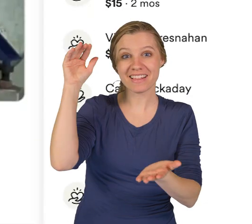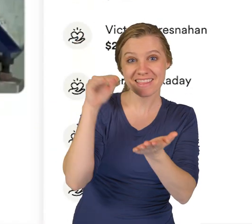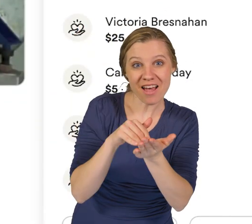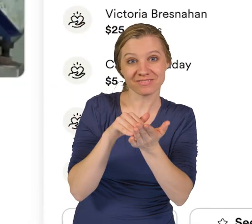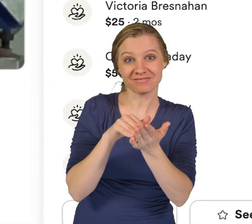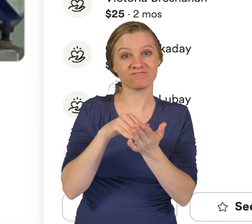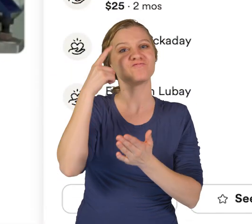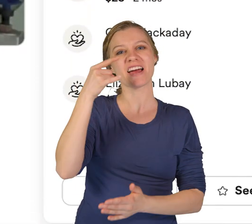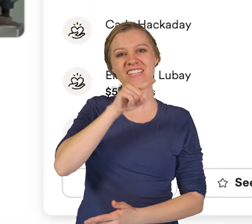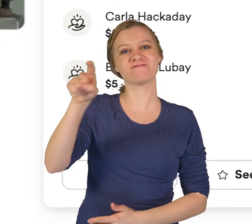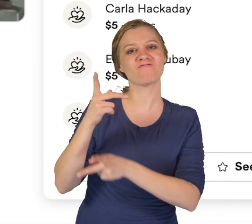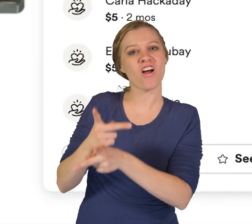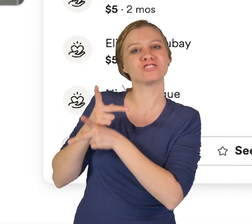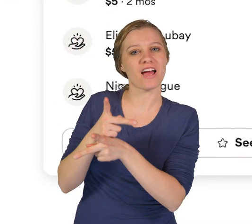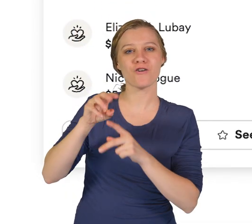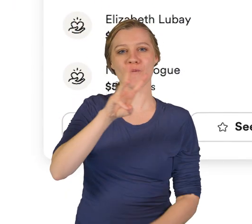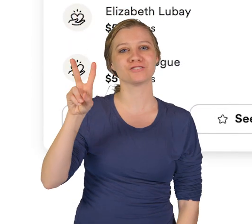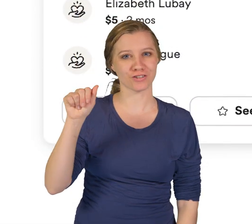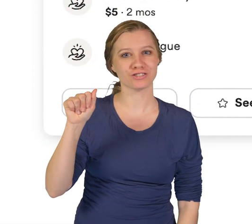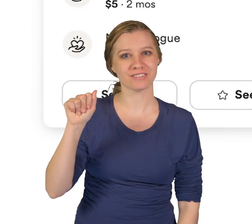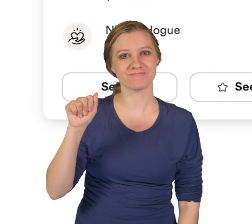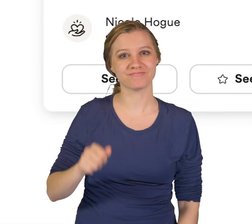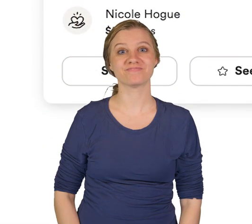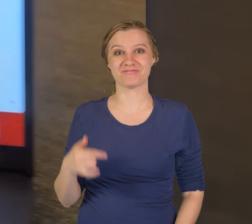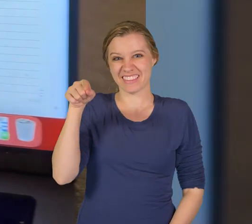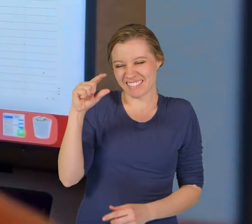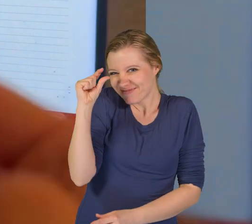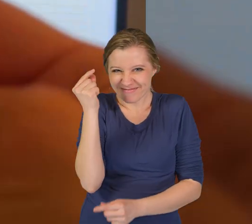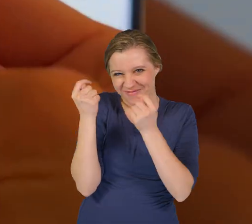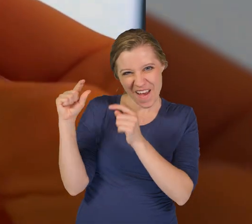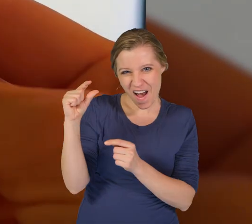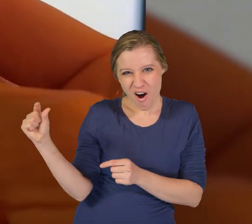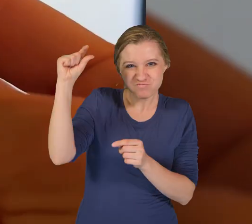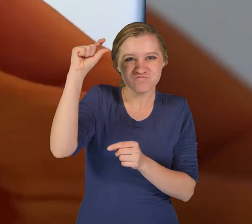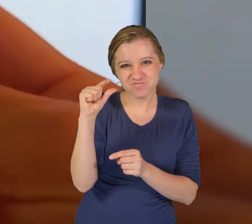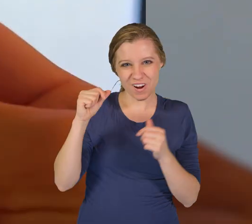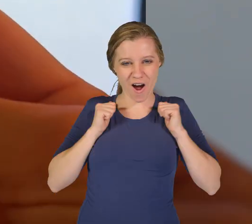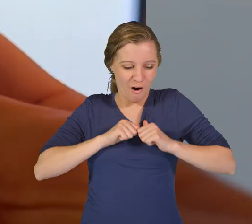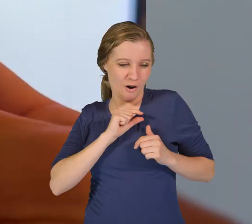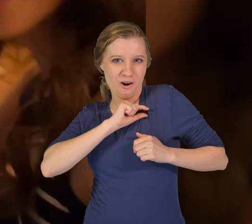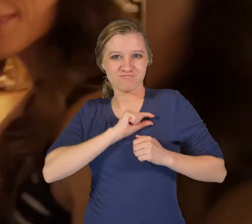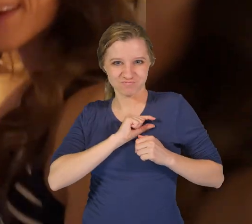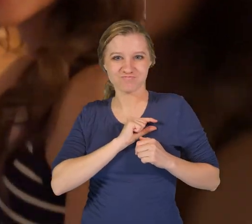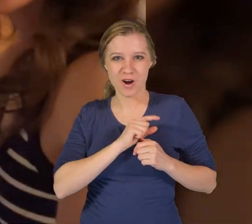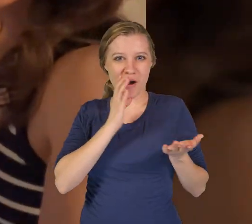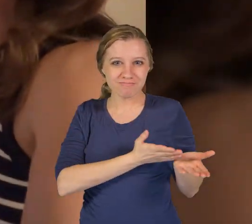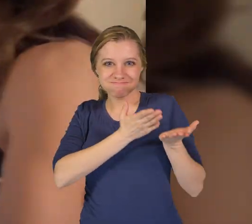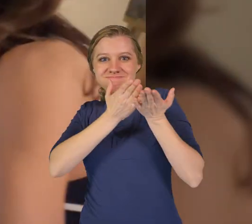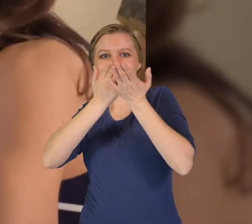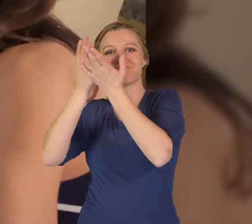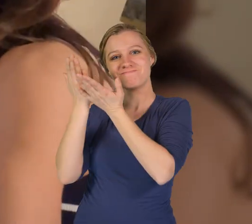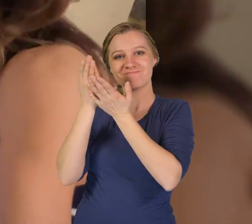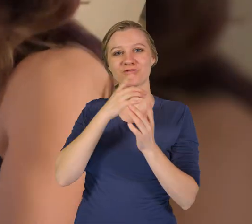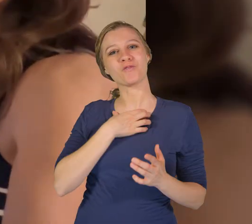over $30,000 for kids in foster care in West Virginia. Now this guy is going in my flight suit, and I'm gonna launch